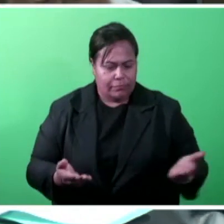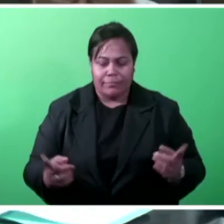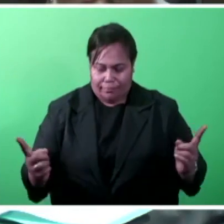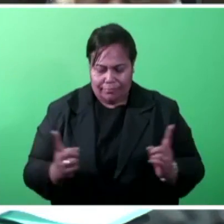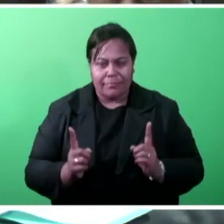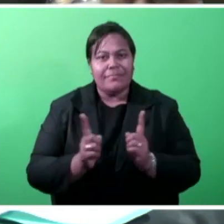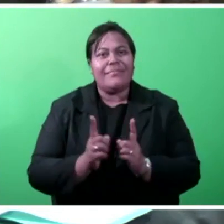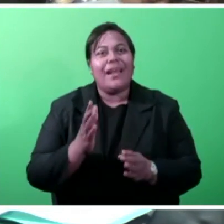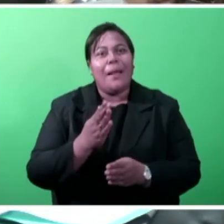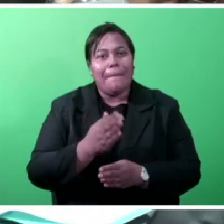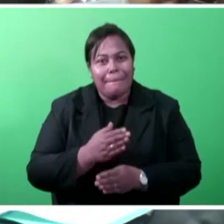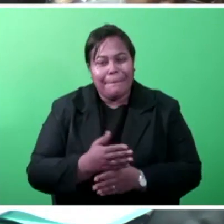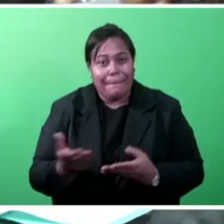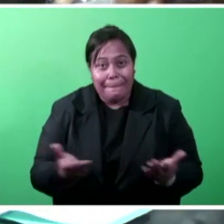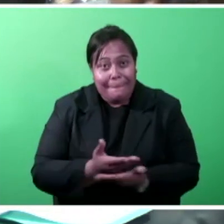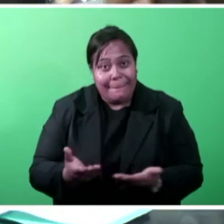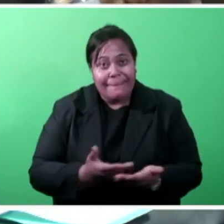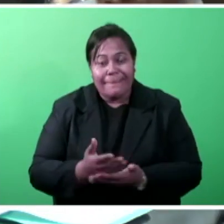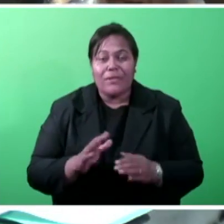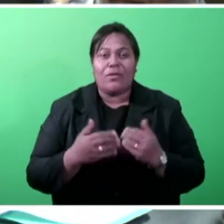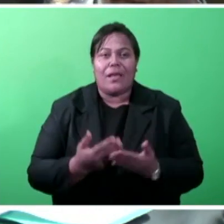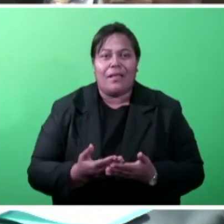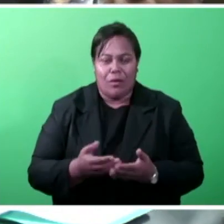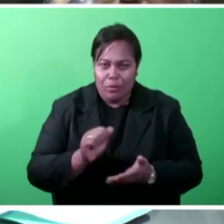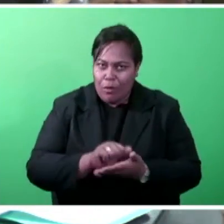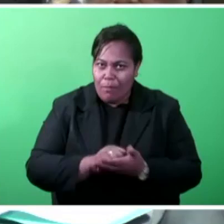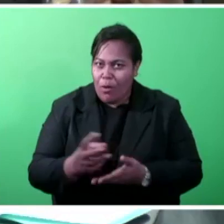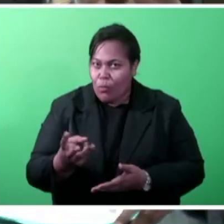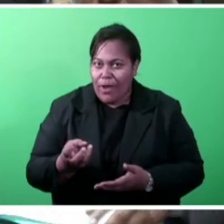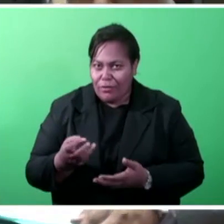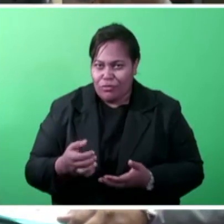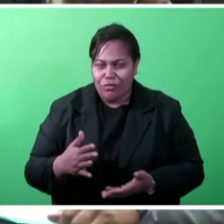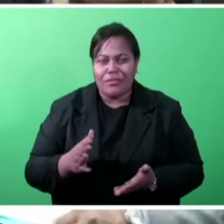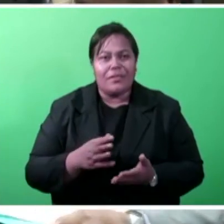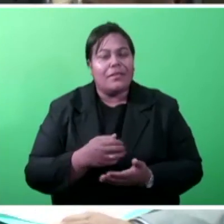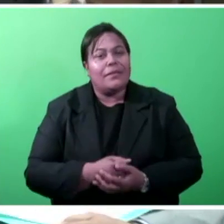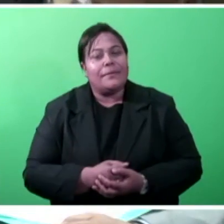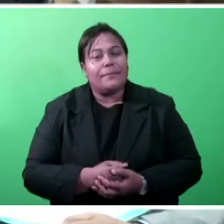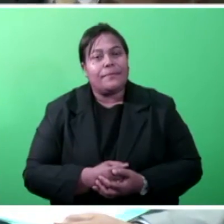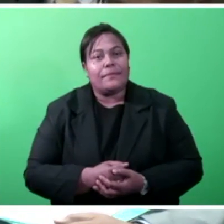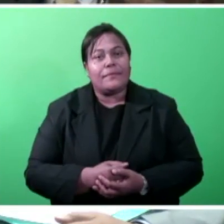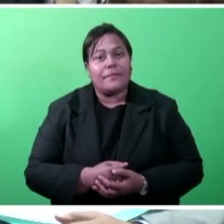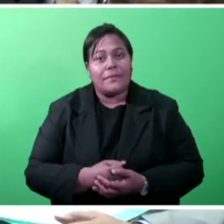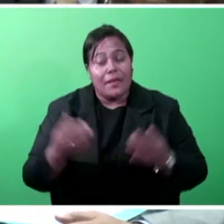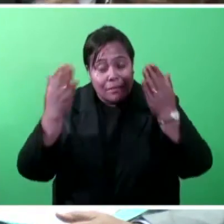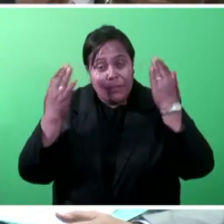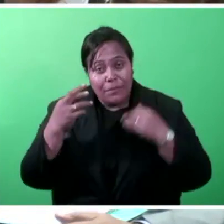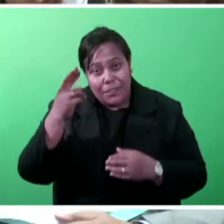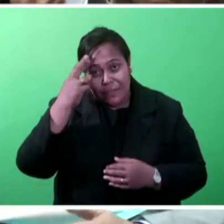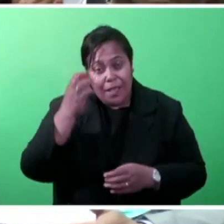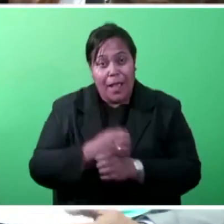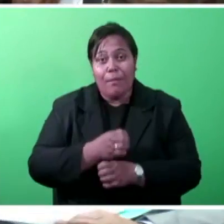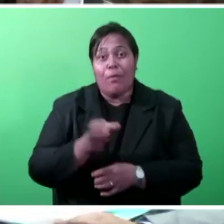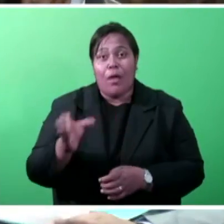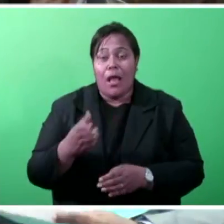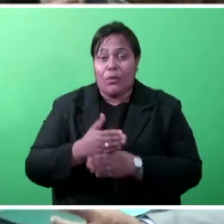2007, together with the relevant wages regulation in the current financial year. Mr. Speaker, employers and workers have been